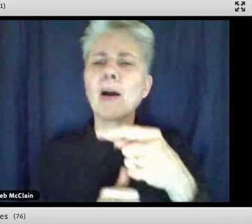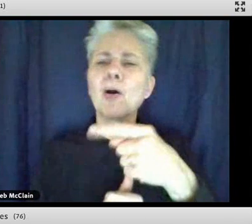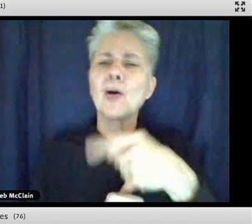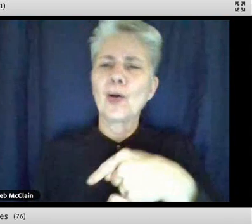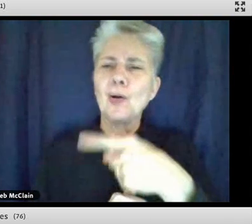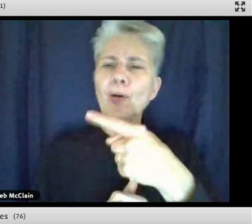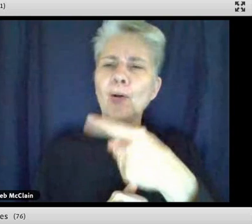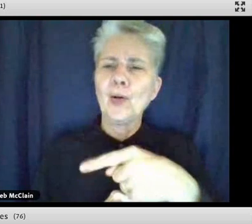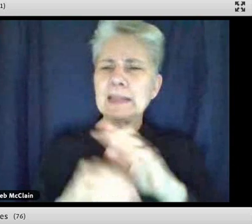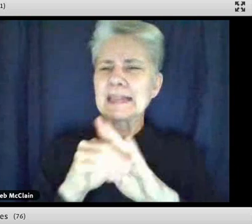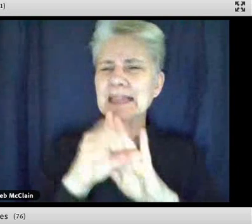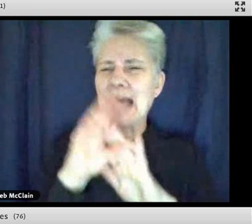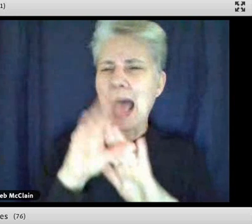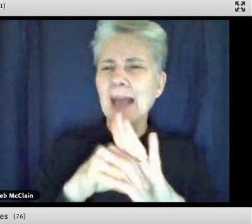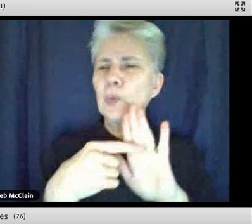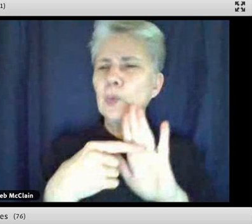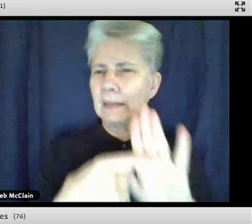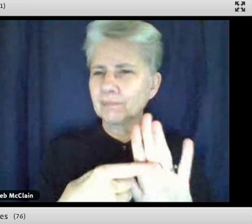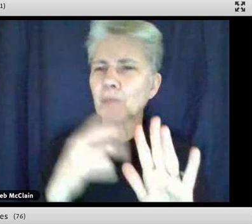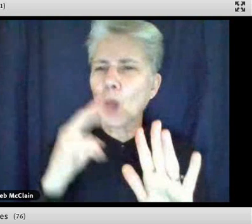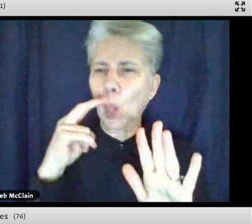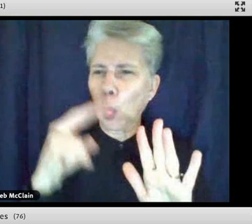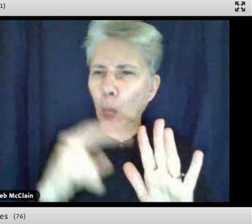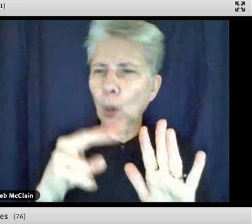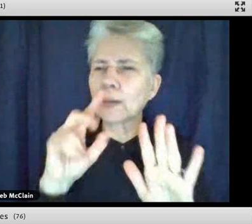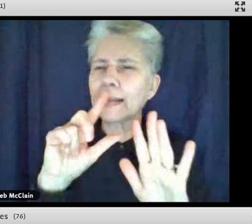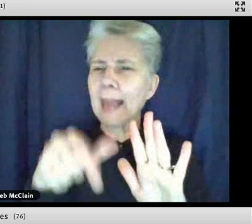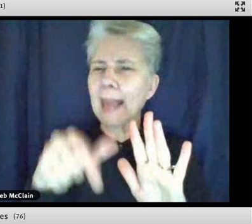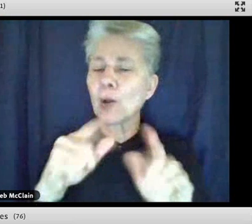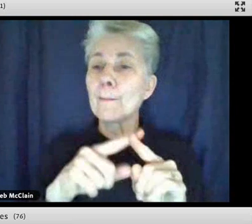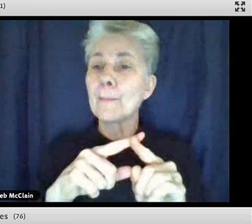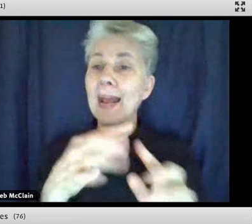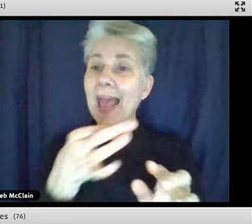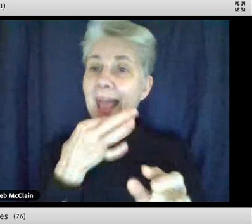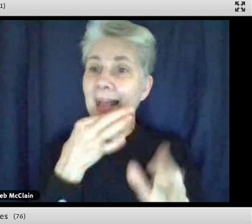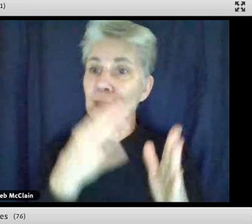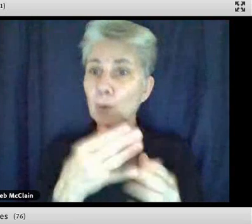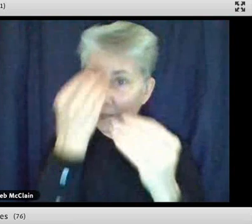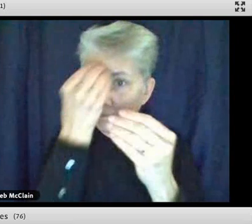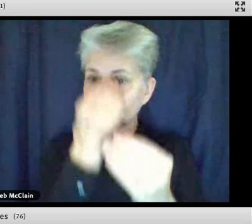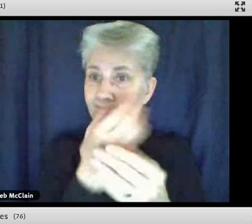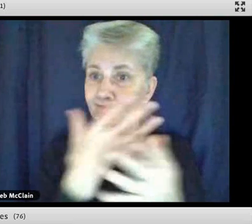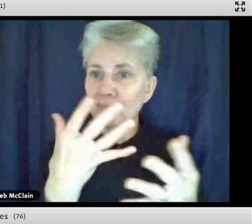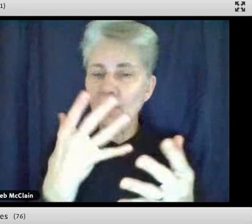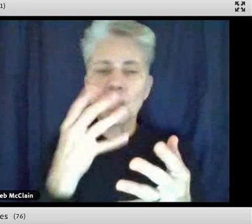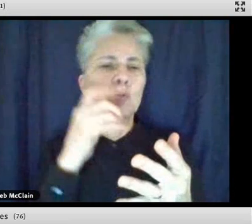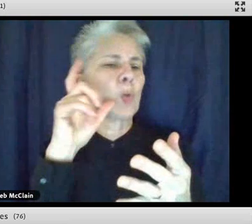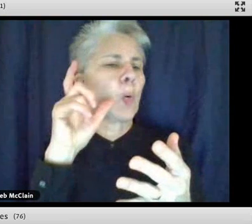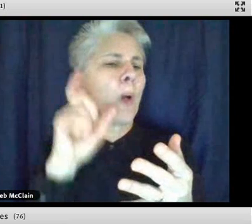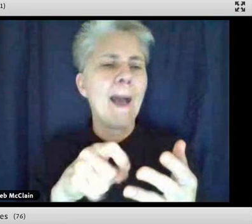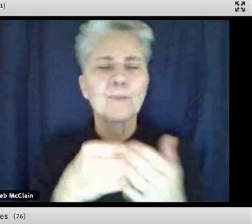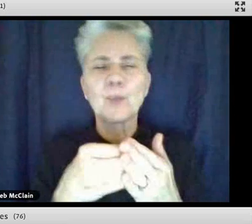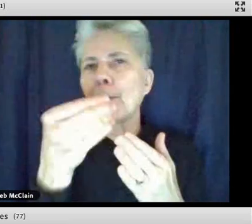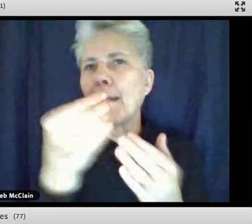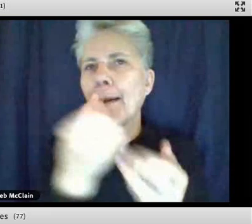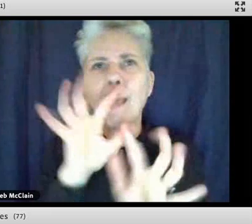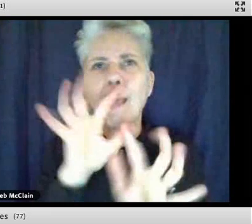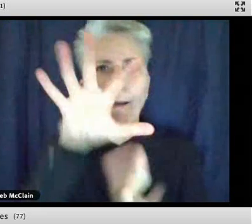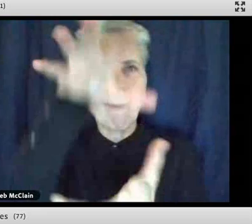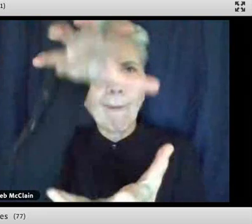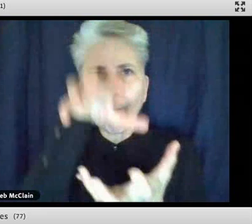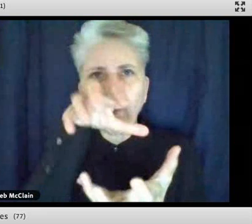quick slide. You can come back to it if you'd like. This is what the experts say. You don't have to buy everything on the